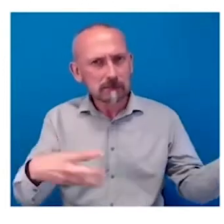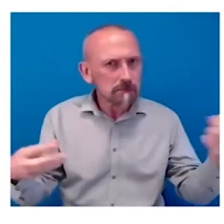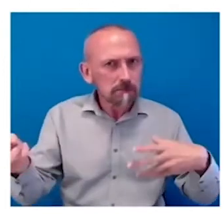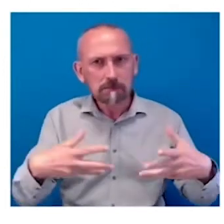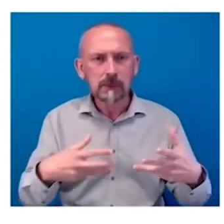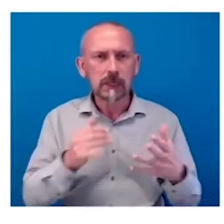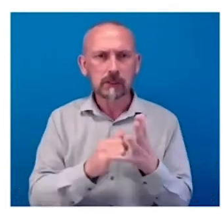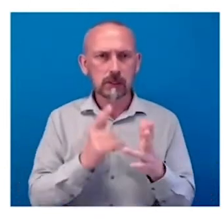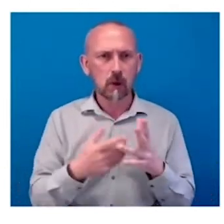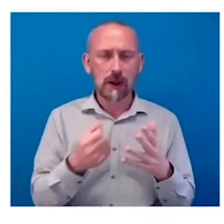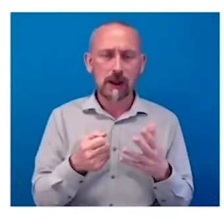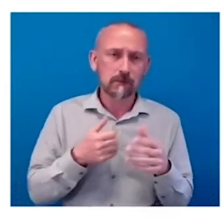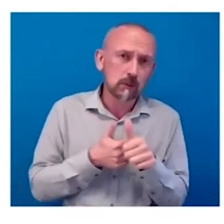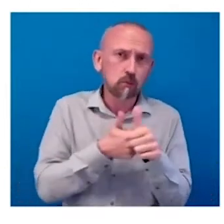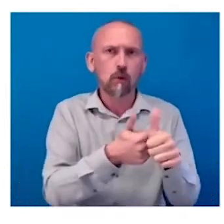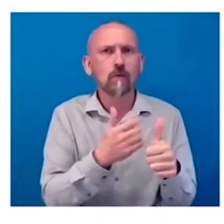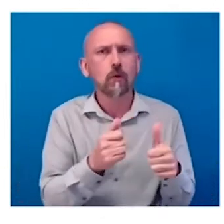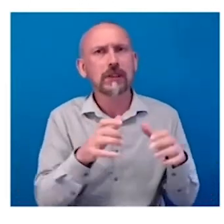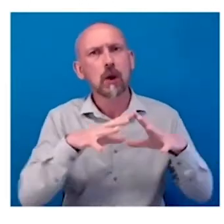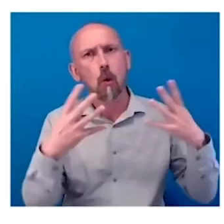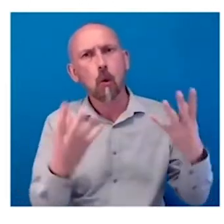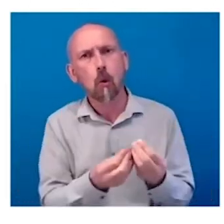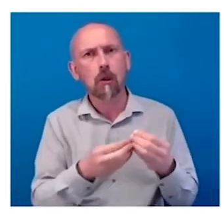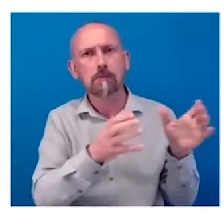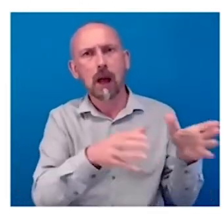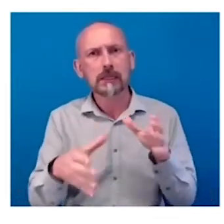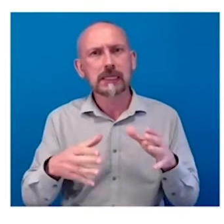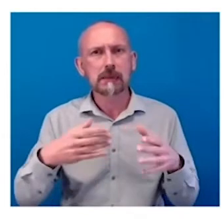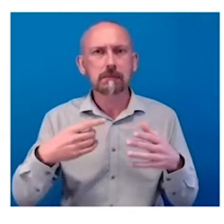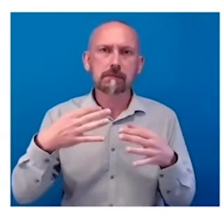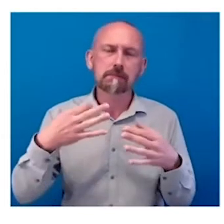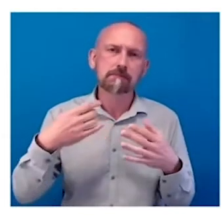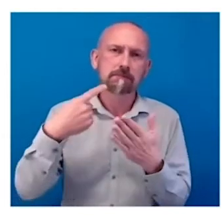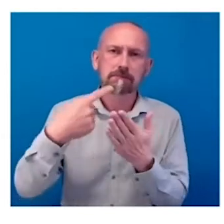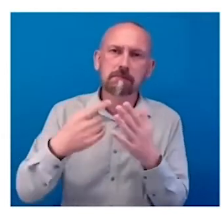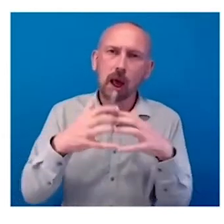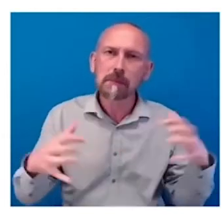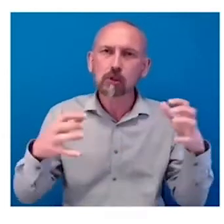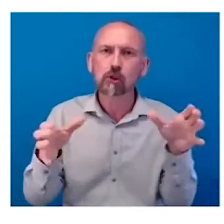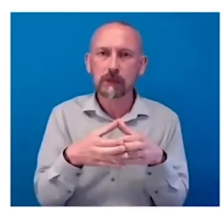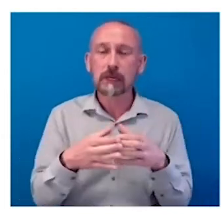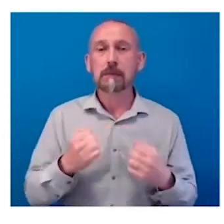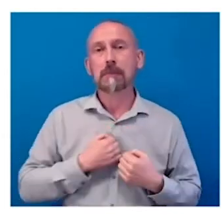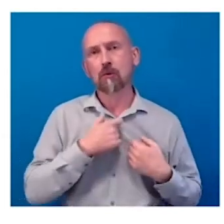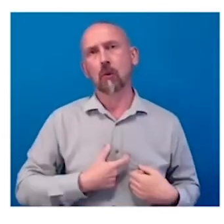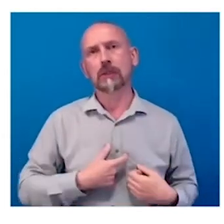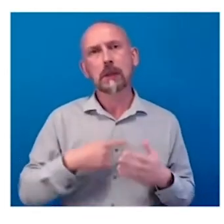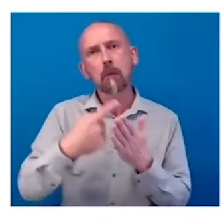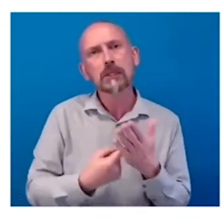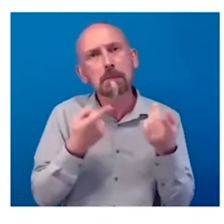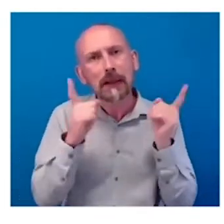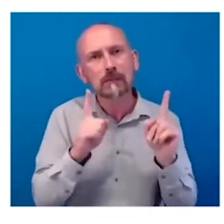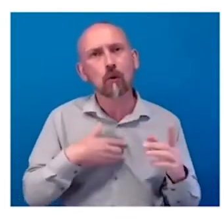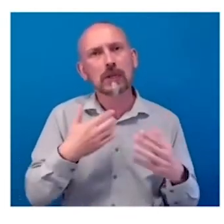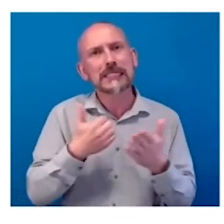different all-party parliamentary groups. And so my role is I'm a policy manager for assistive technology, and we work with